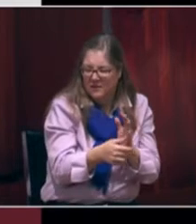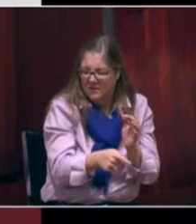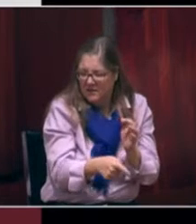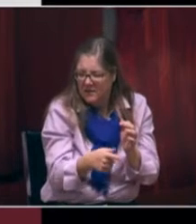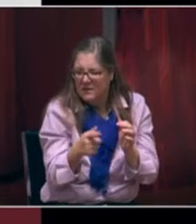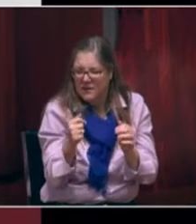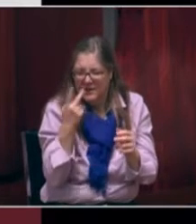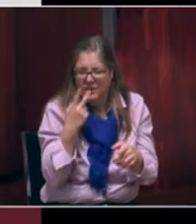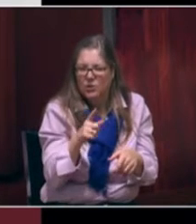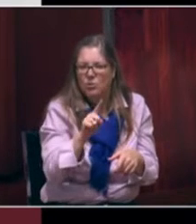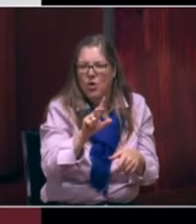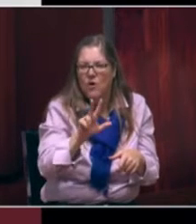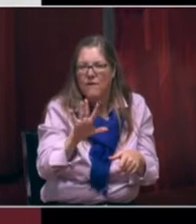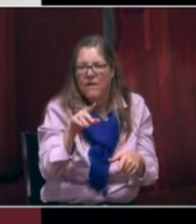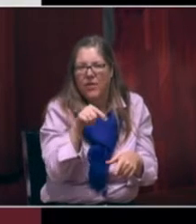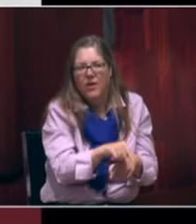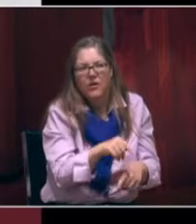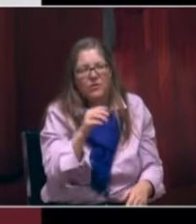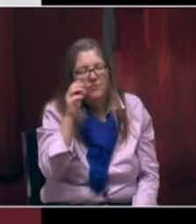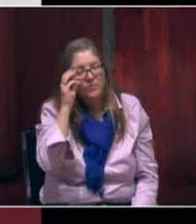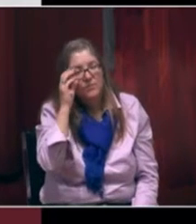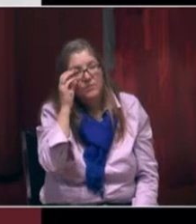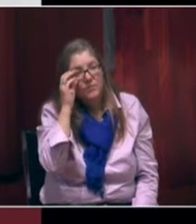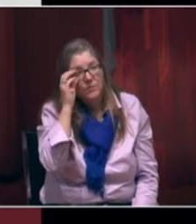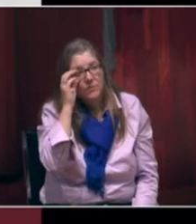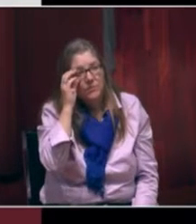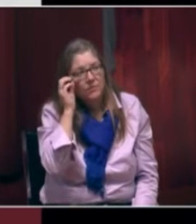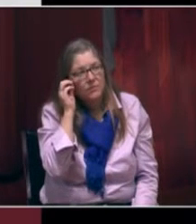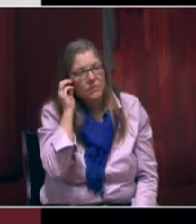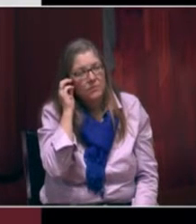the 135 that's attached in there and so forth.